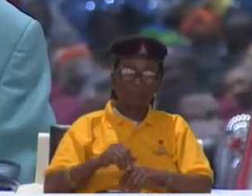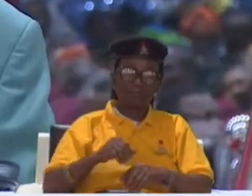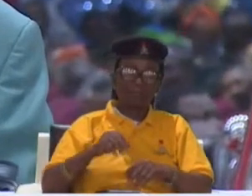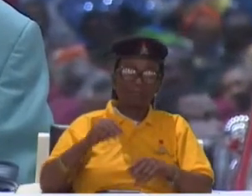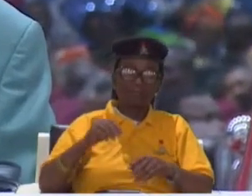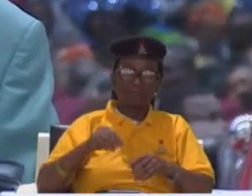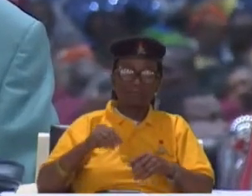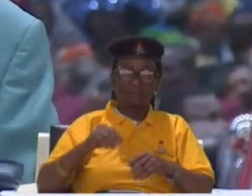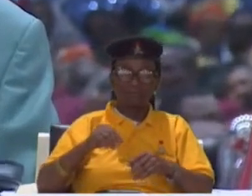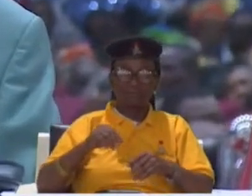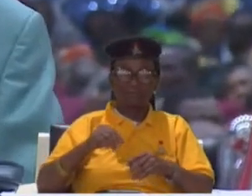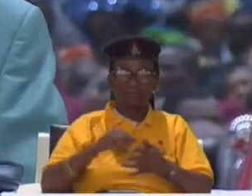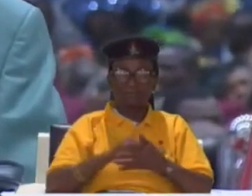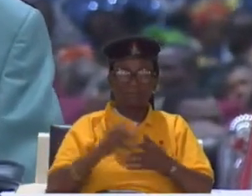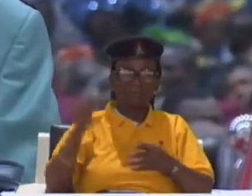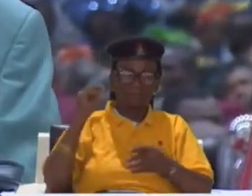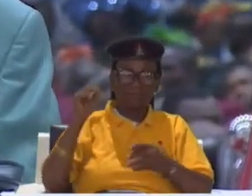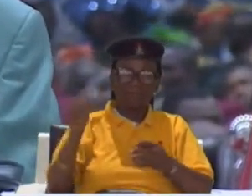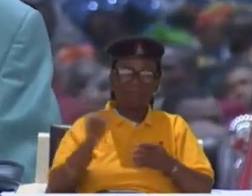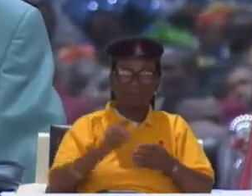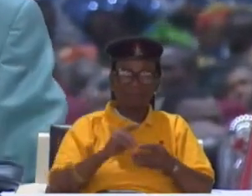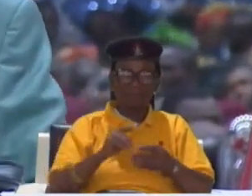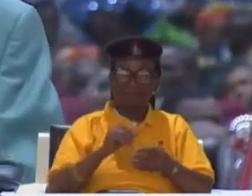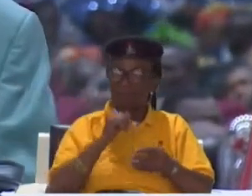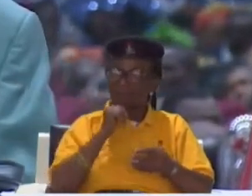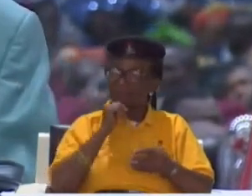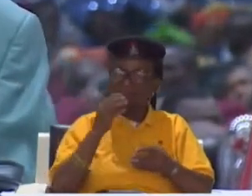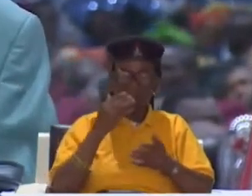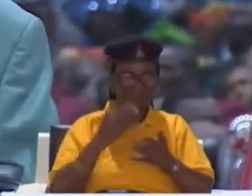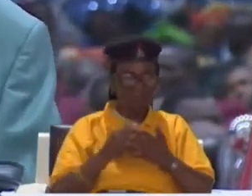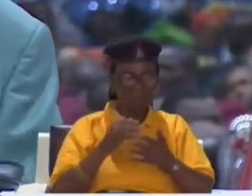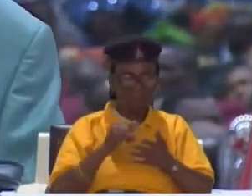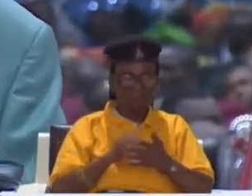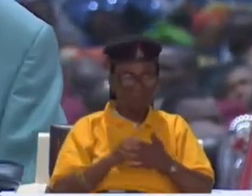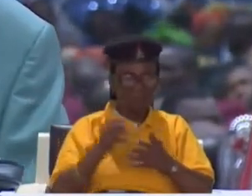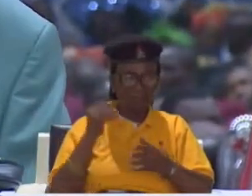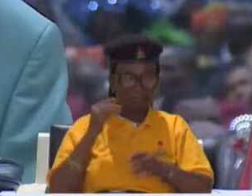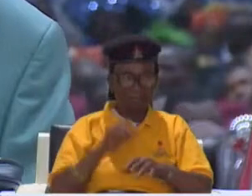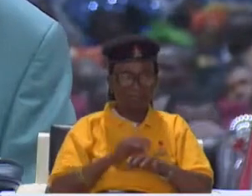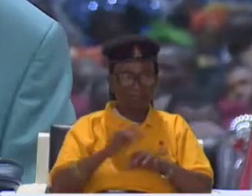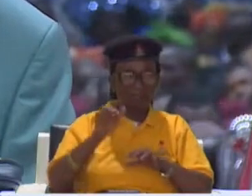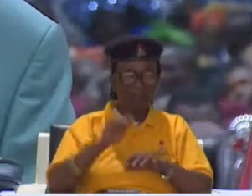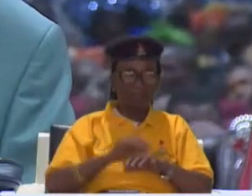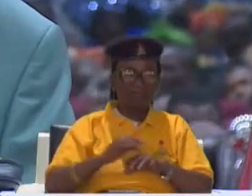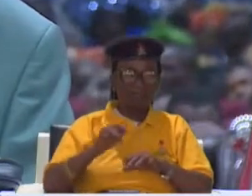disorder. It was empty.